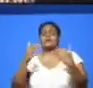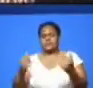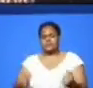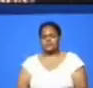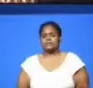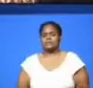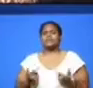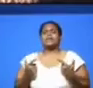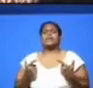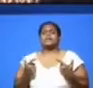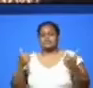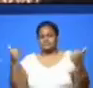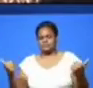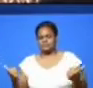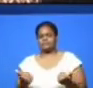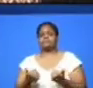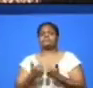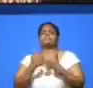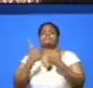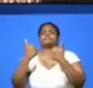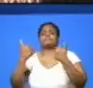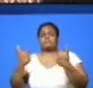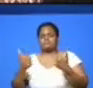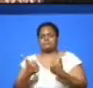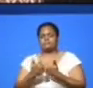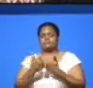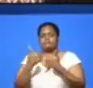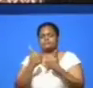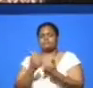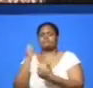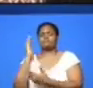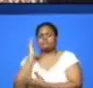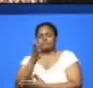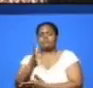trial I face.